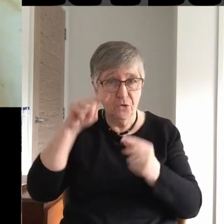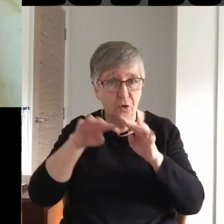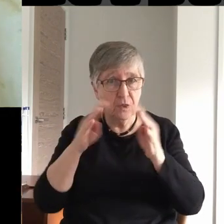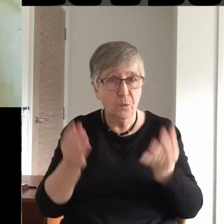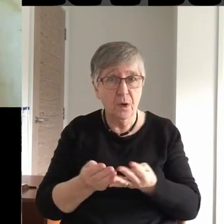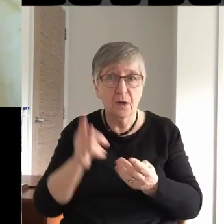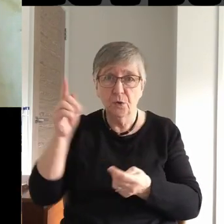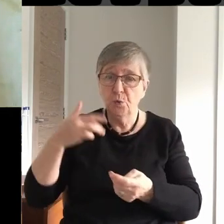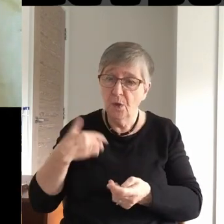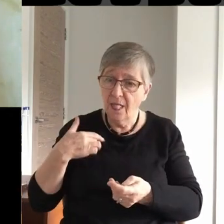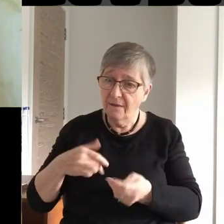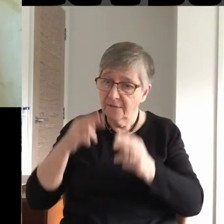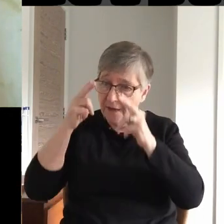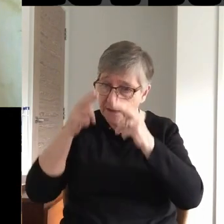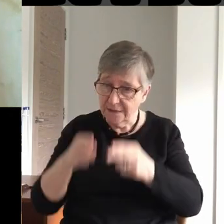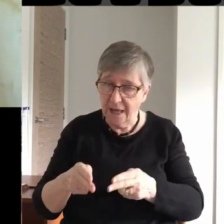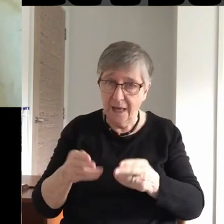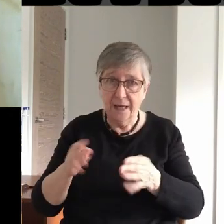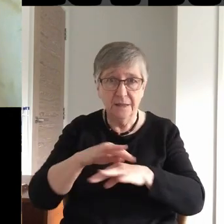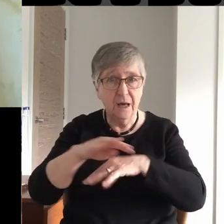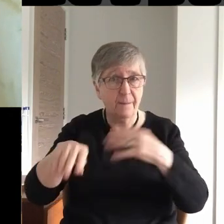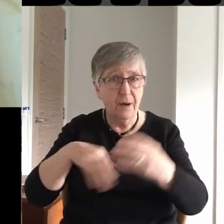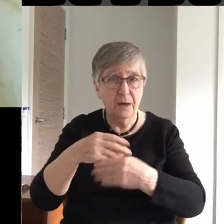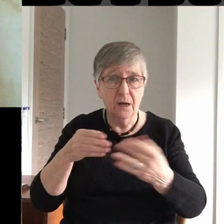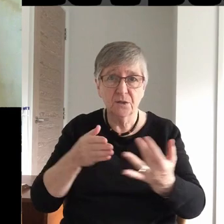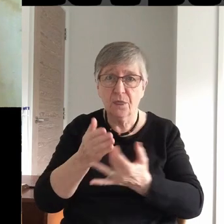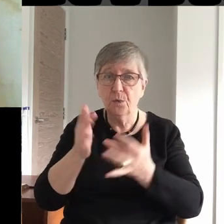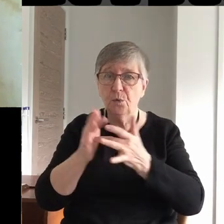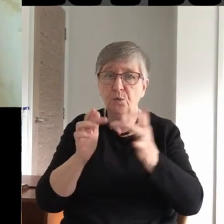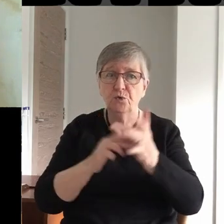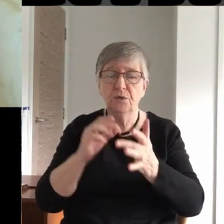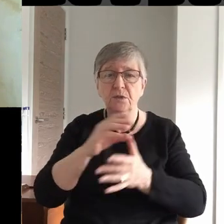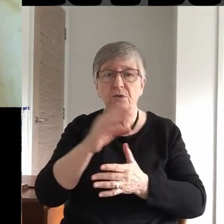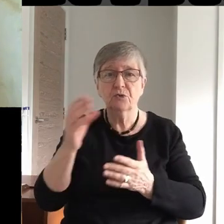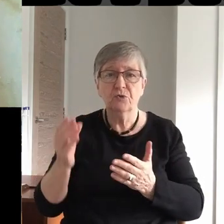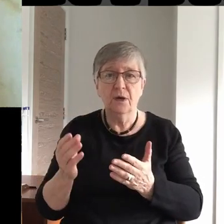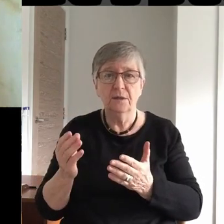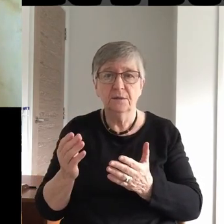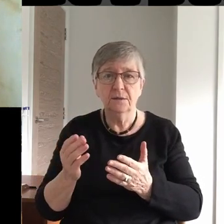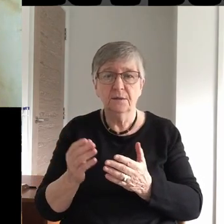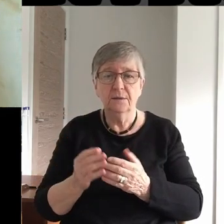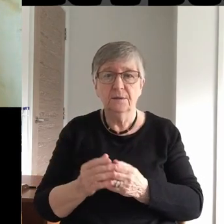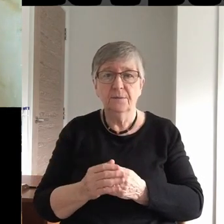us through your Son, Jesus Christ.